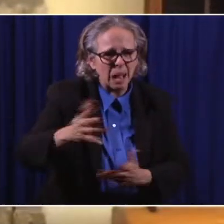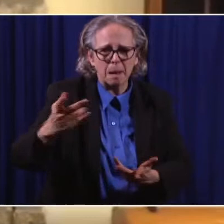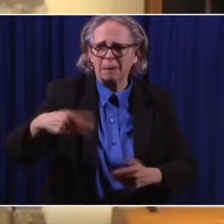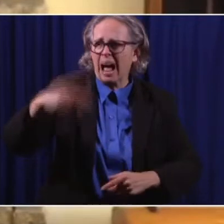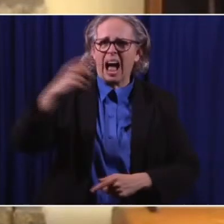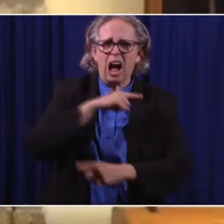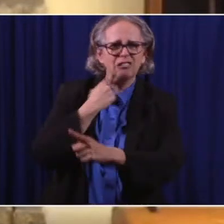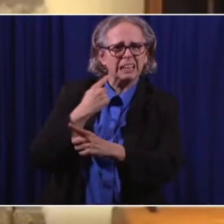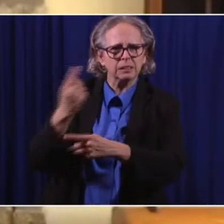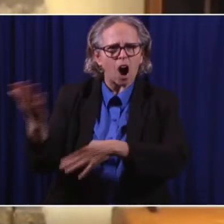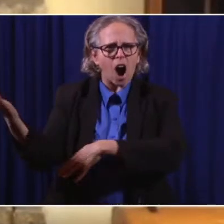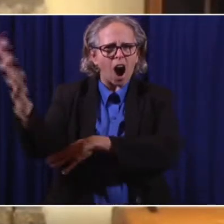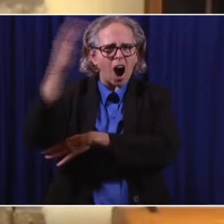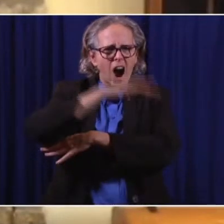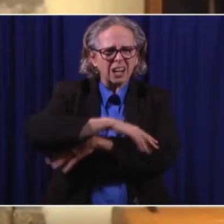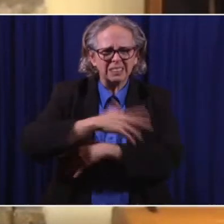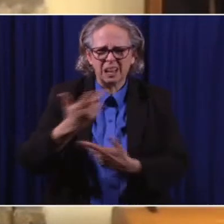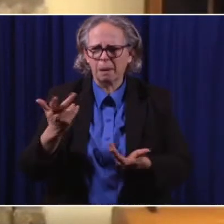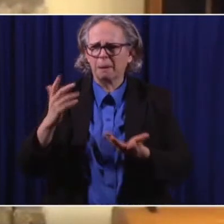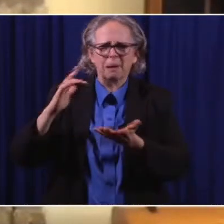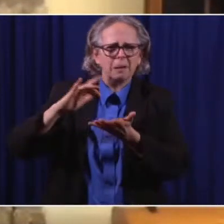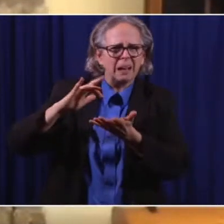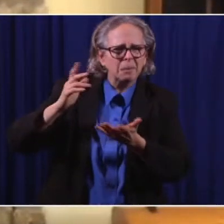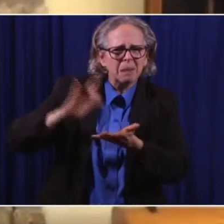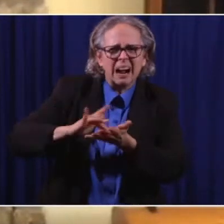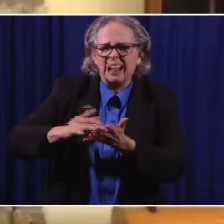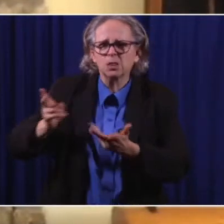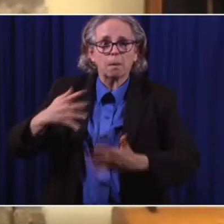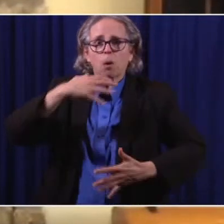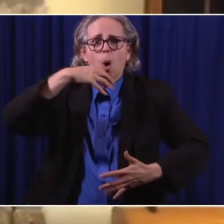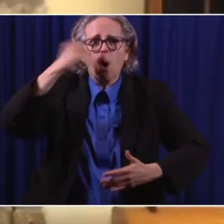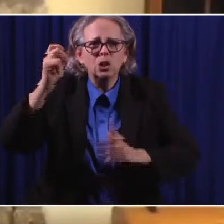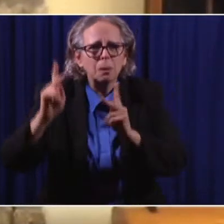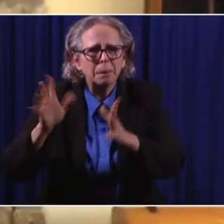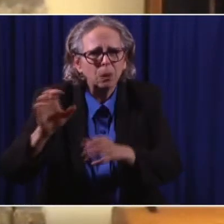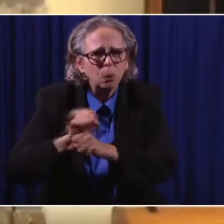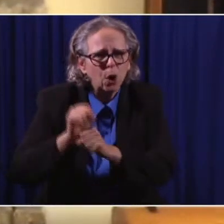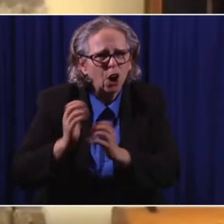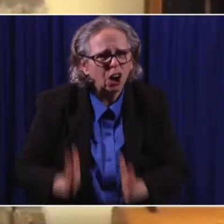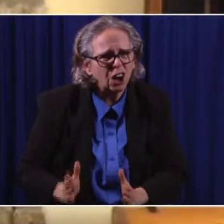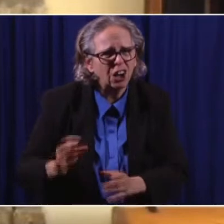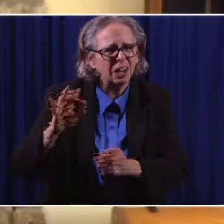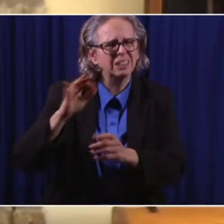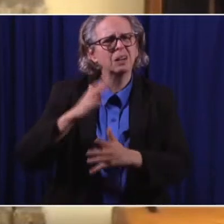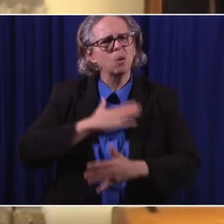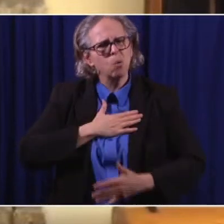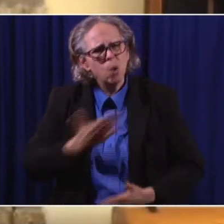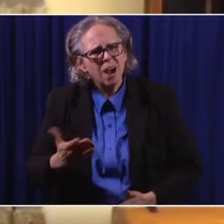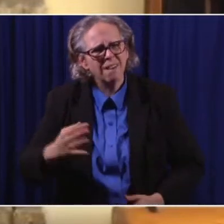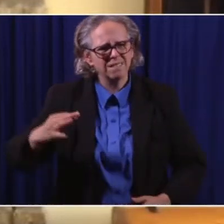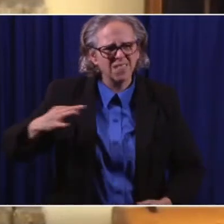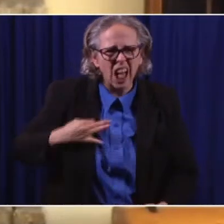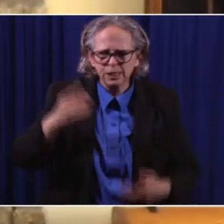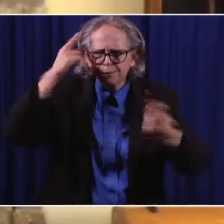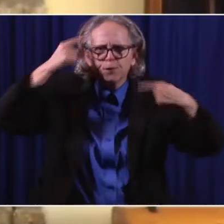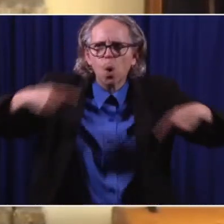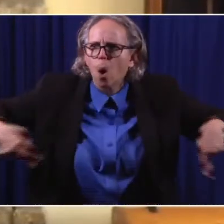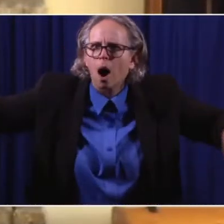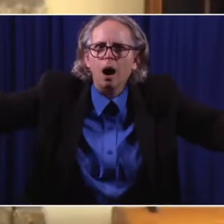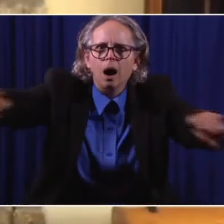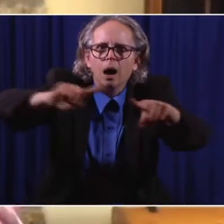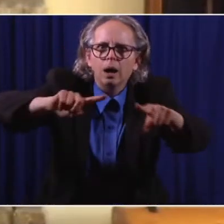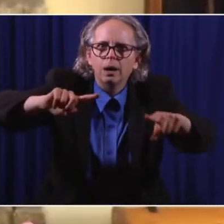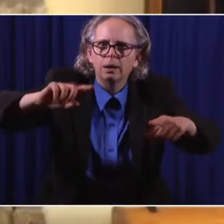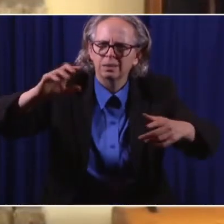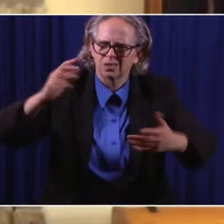who are older, and they're, very, very susceptible. And if they get it, susceptible